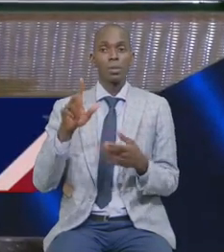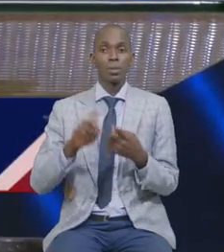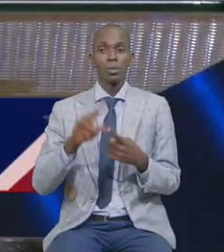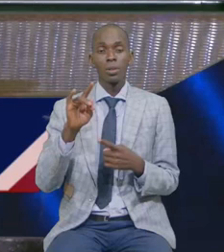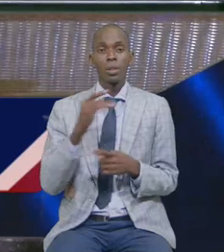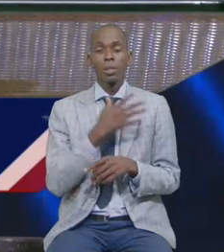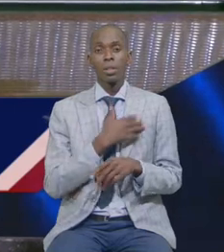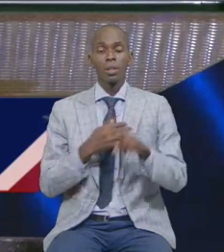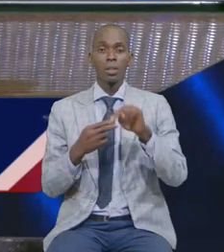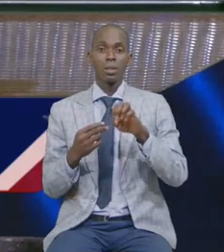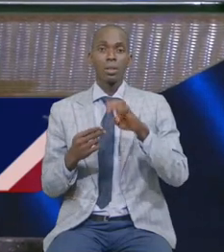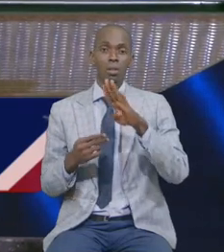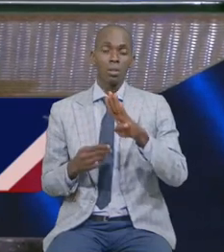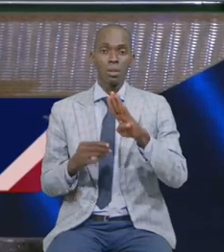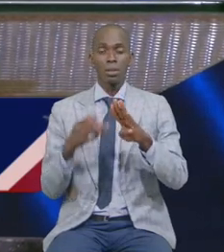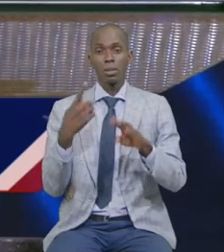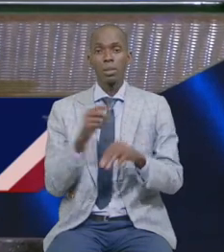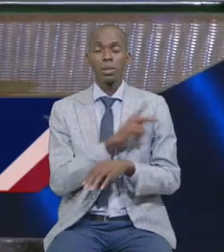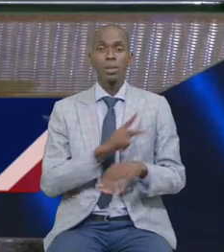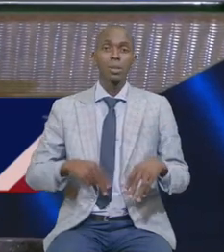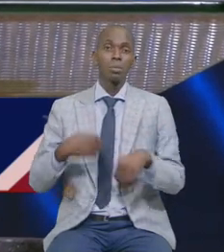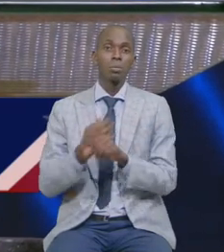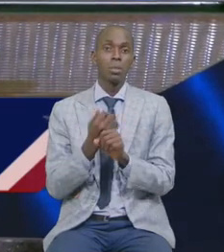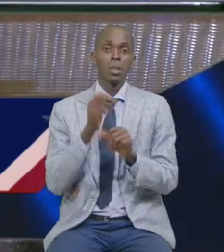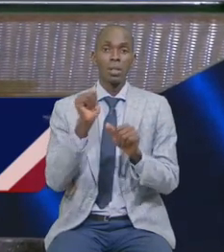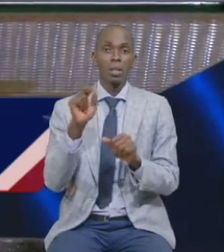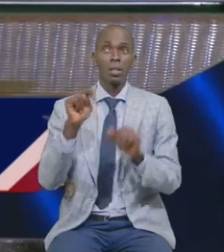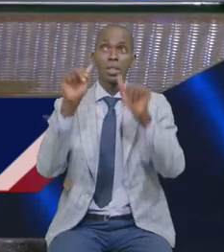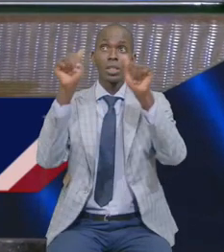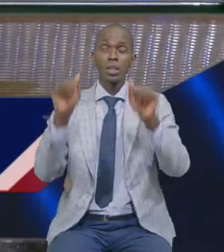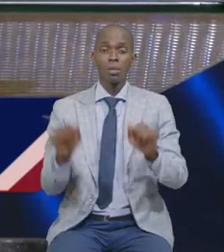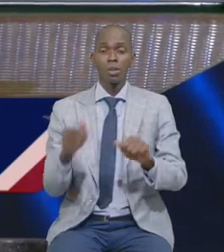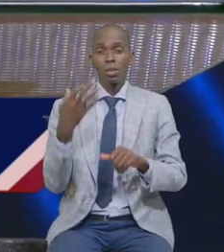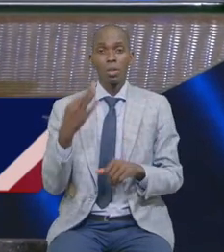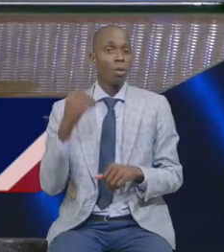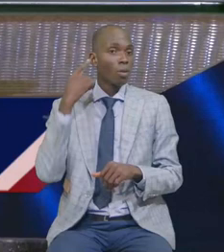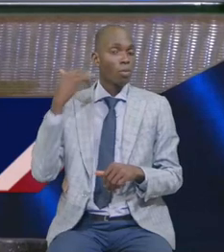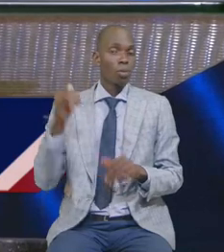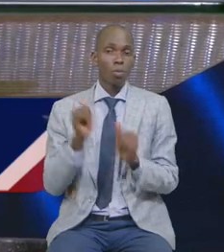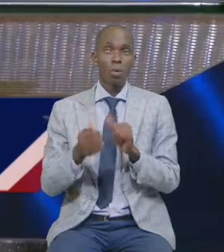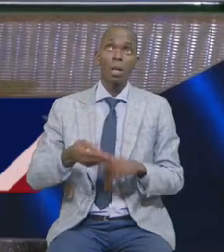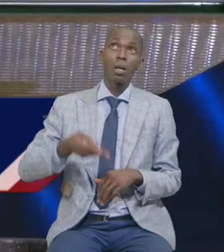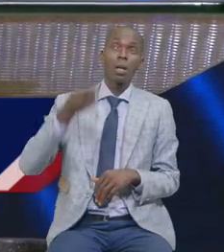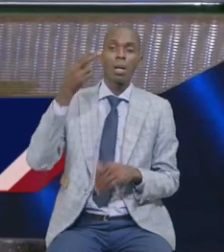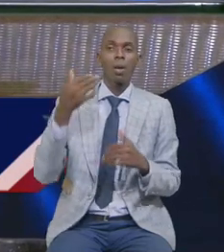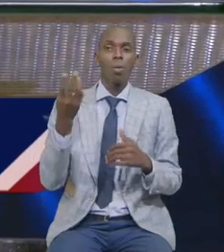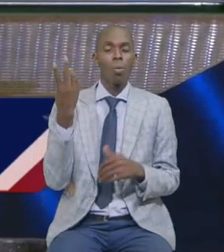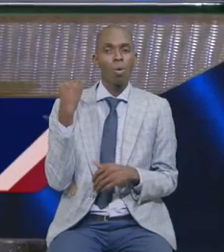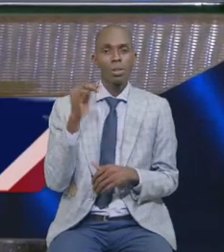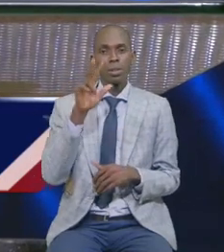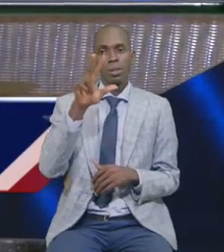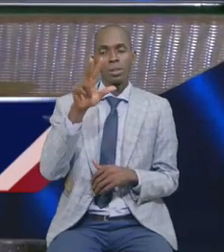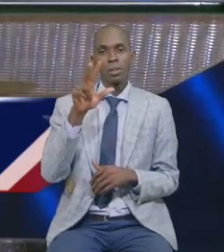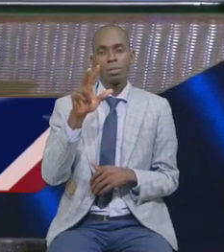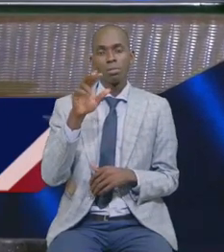coordination the king Mage an image of God whose height has was three